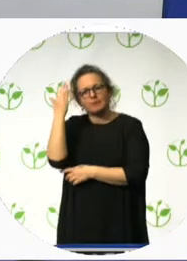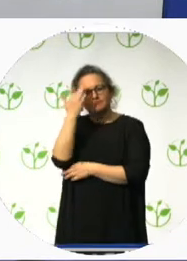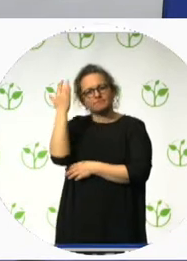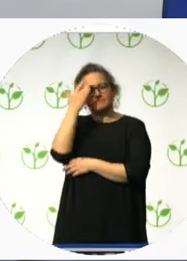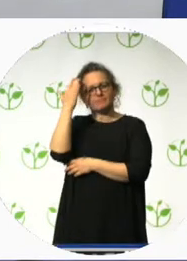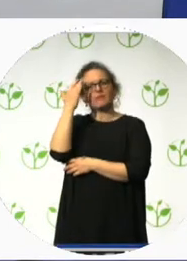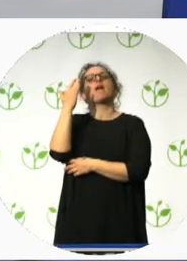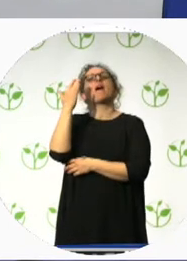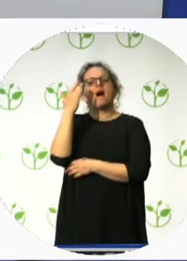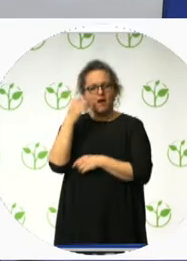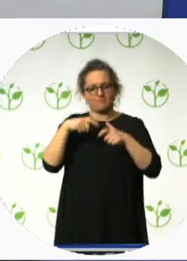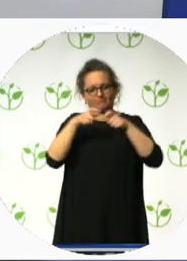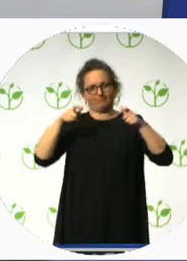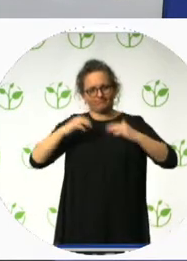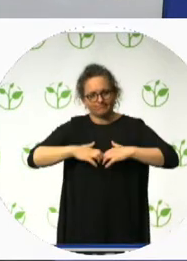language.